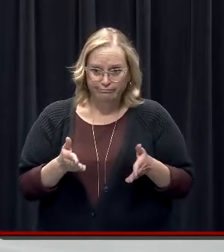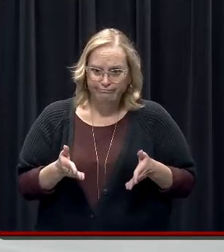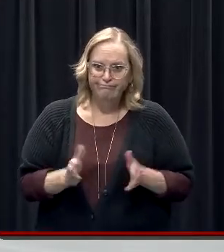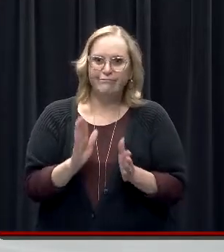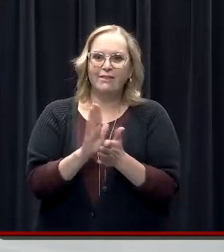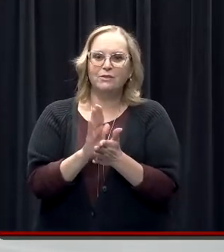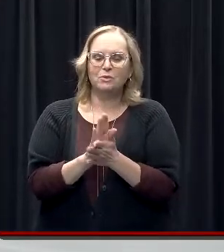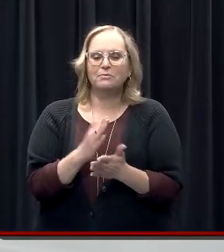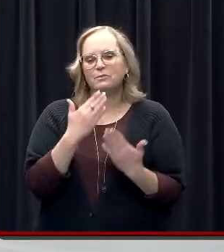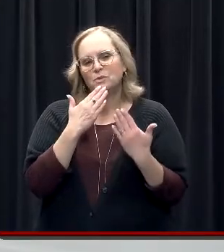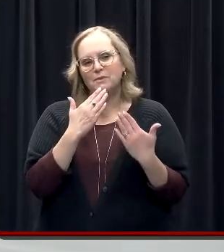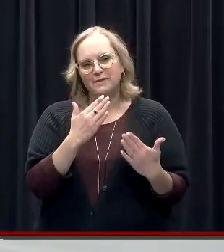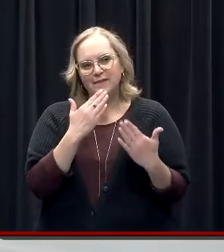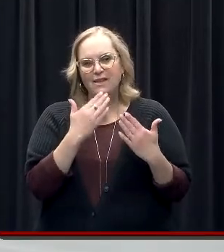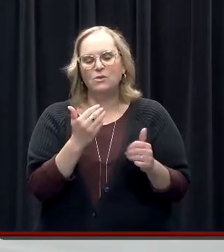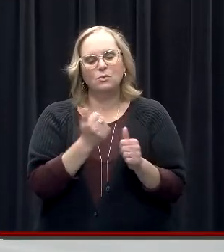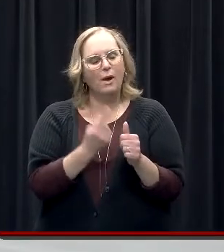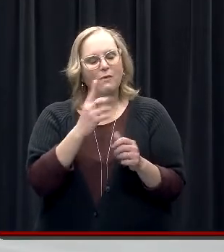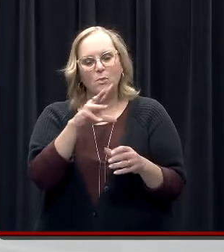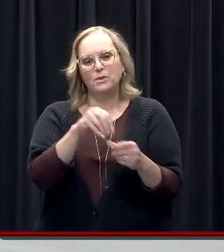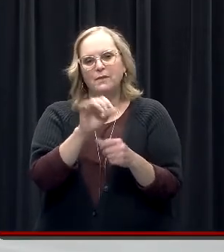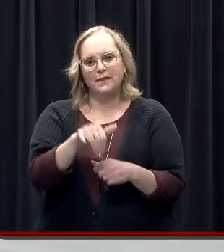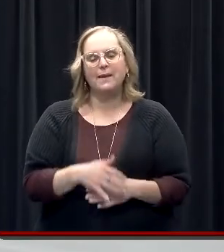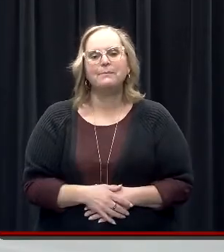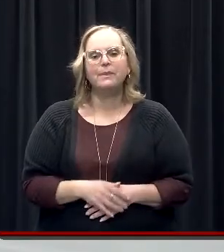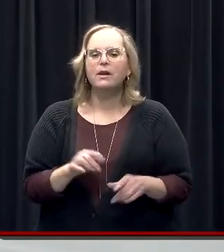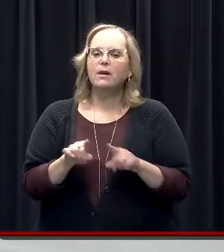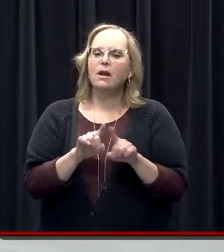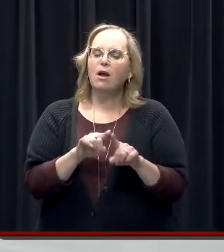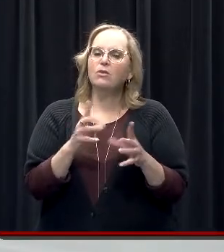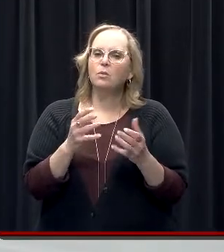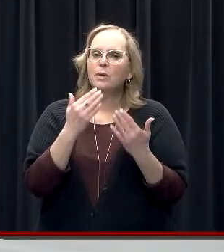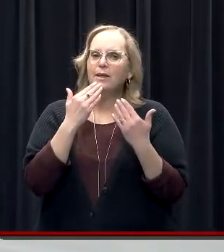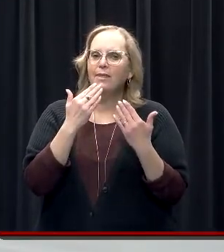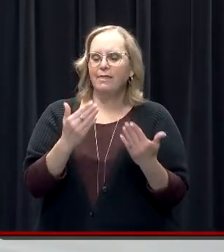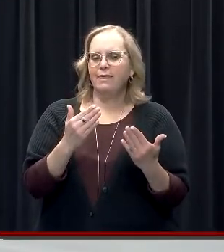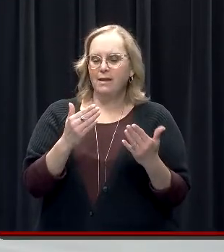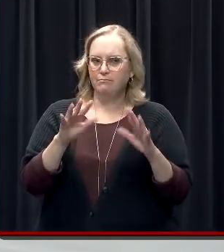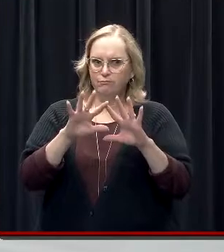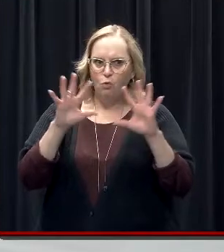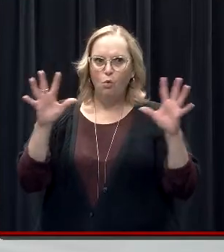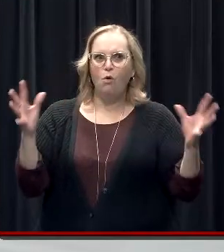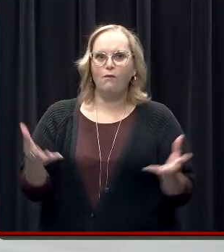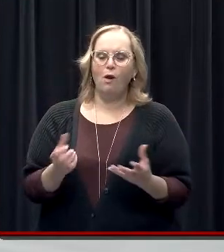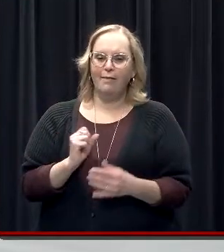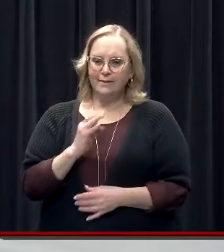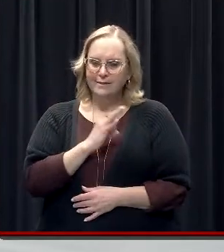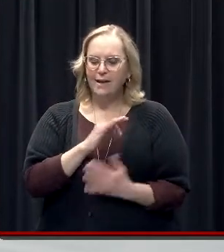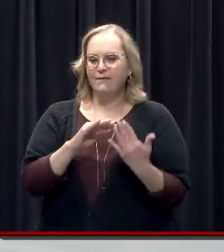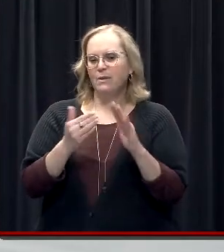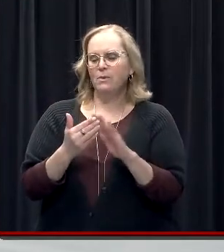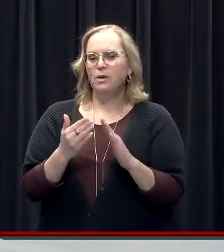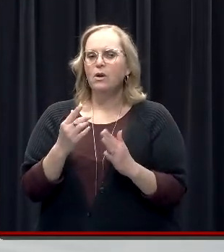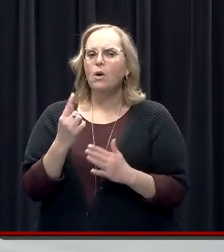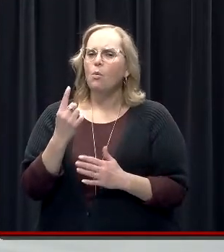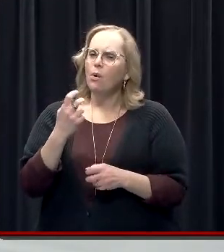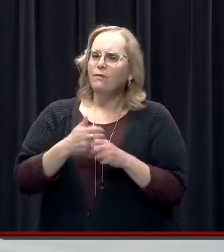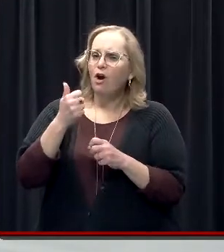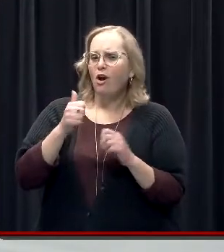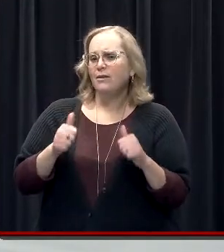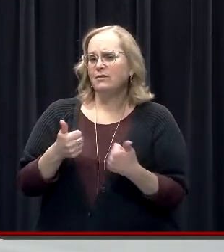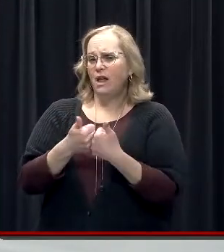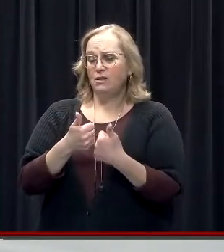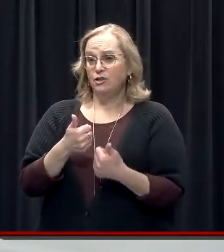you to everyone that's been involved with that. I also want to thank our just overall our staff and our community. You know, one of the hardest challenges in